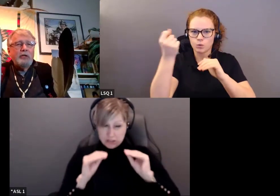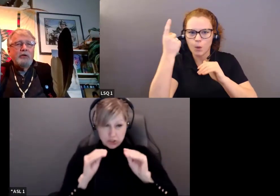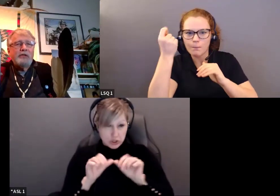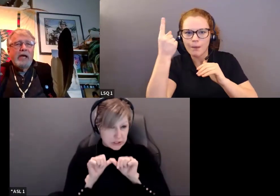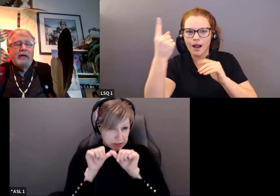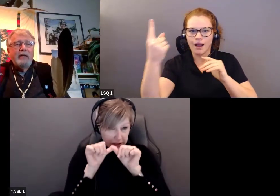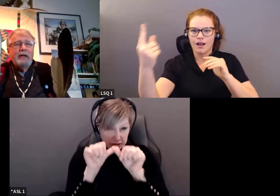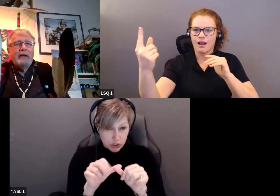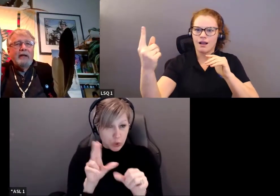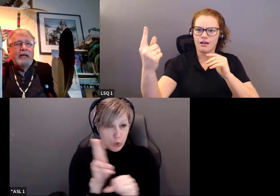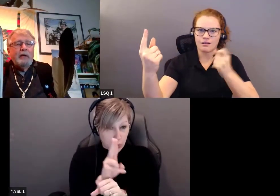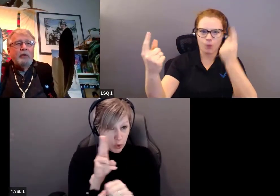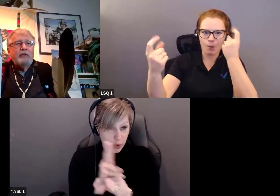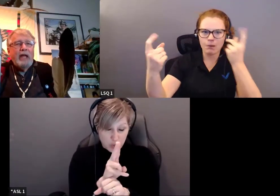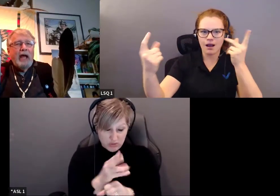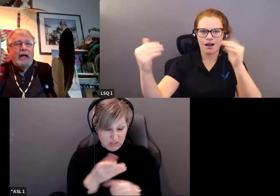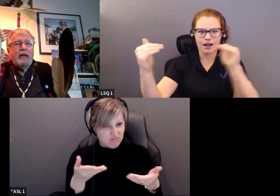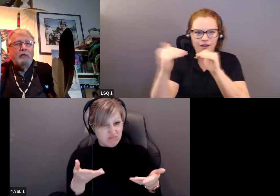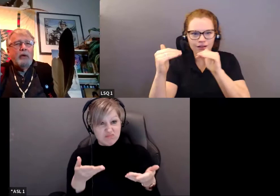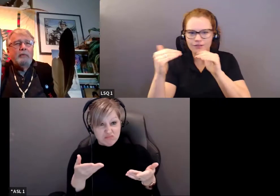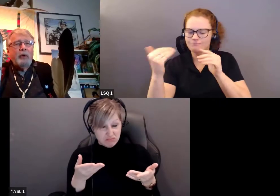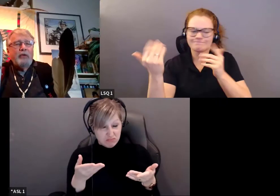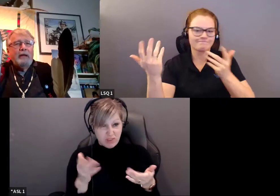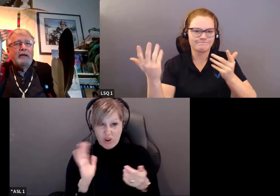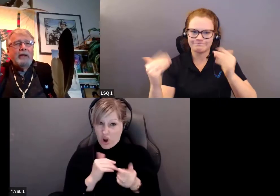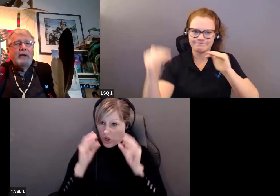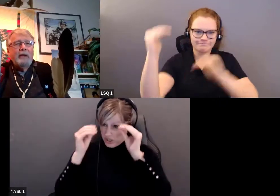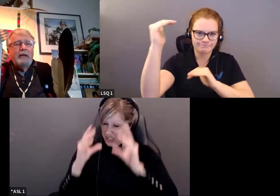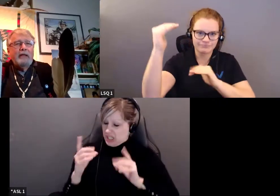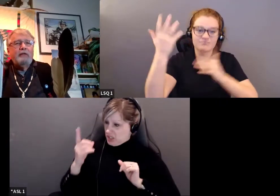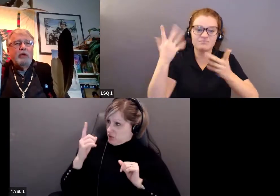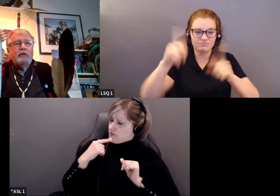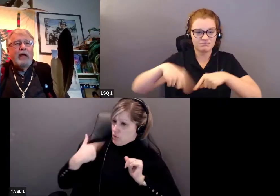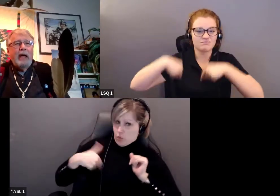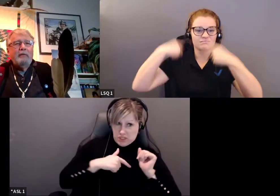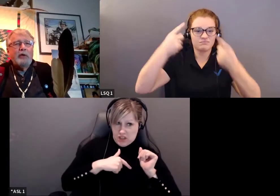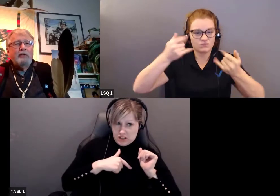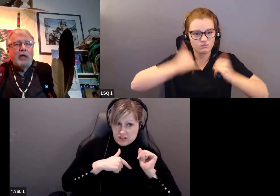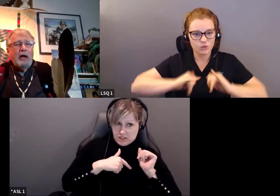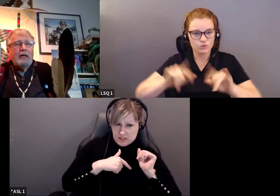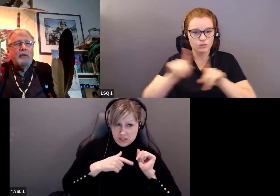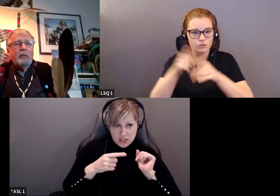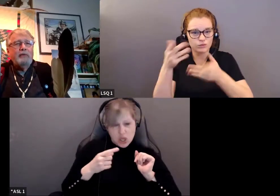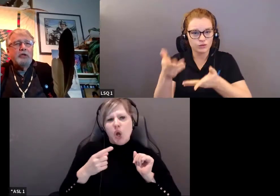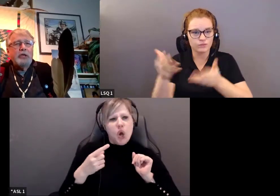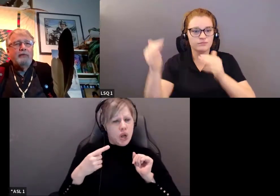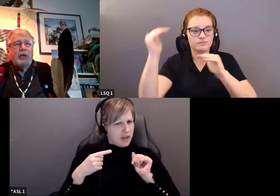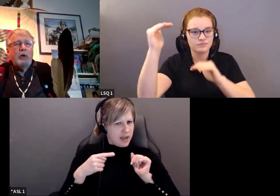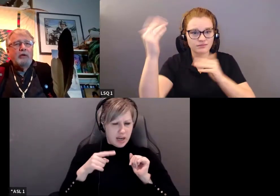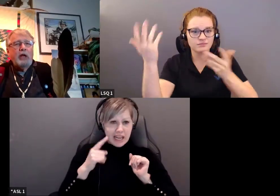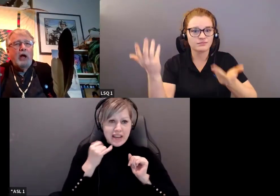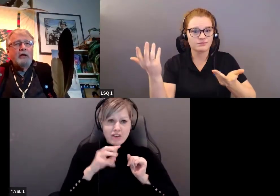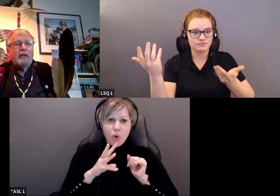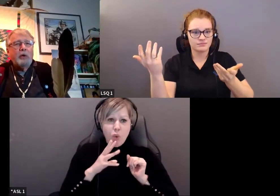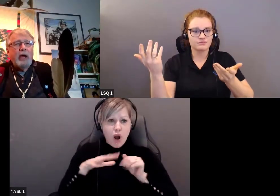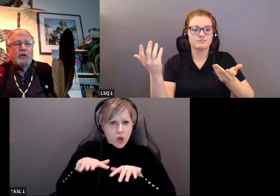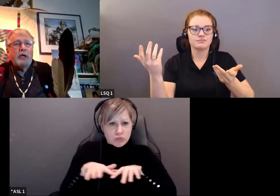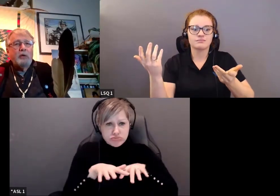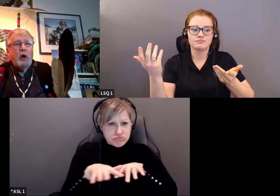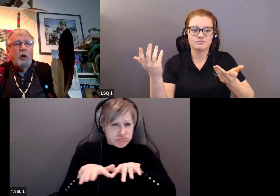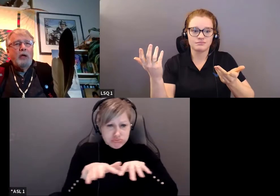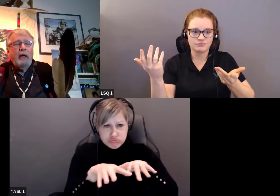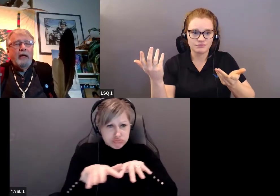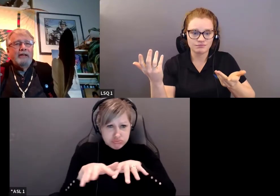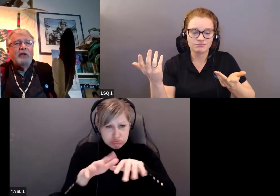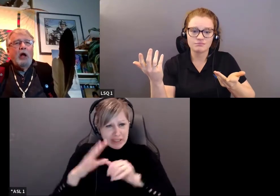our teachers said that it will stand as we presented it. This will stand for as long as the river shall flow, as long as the grass